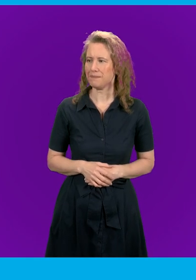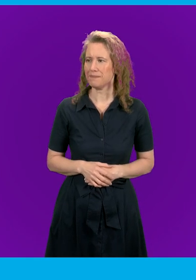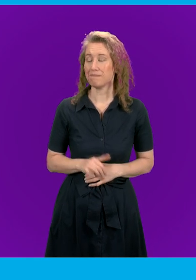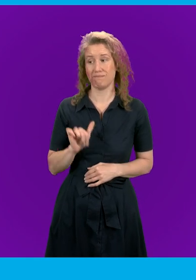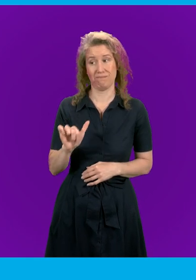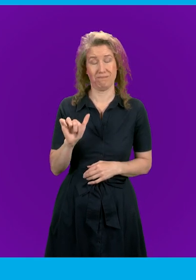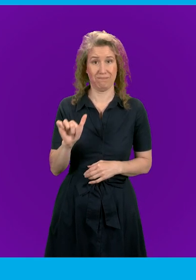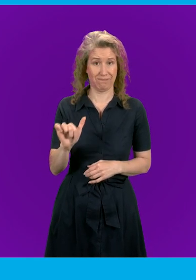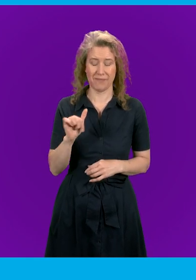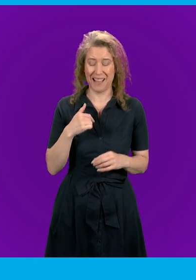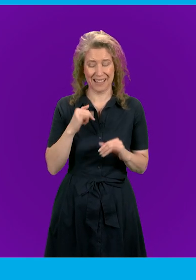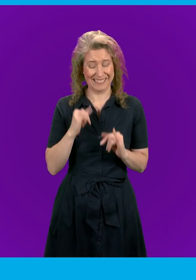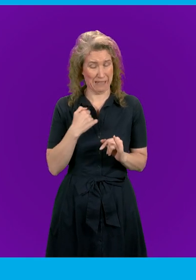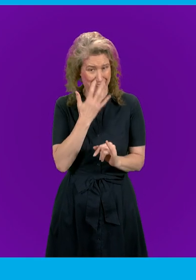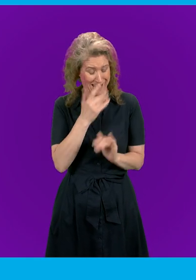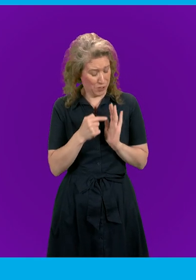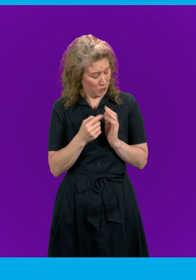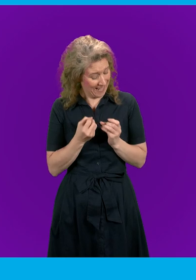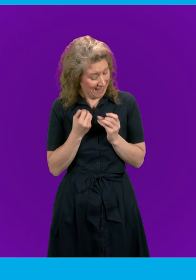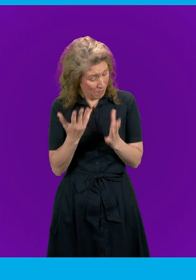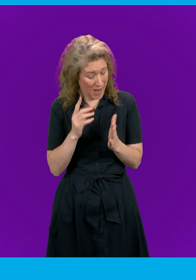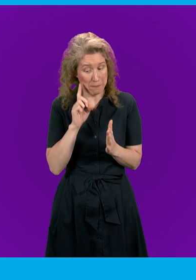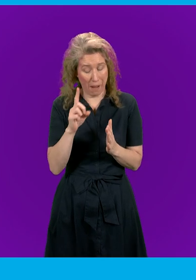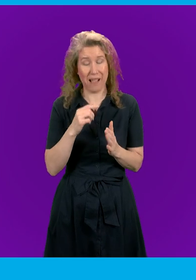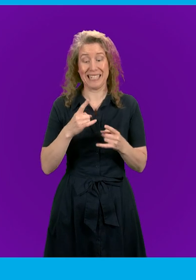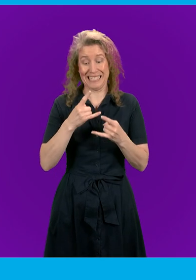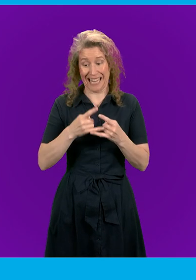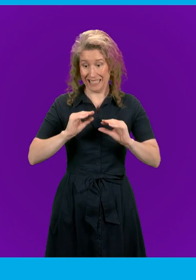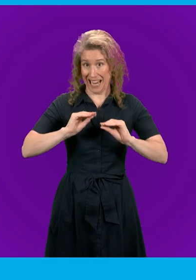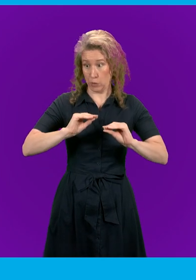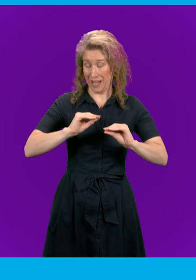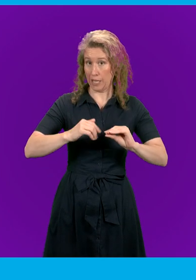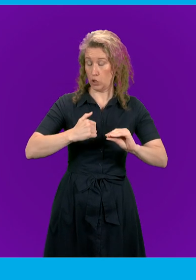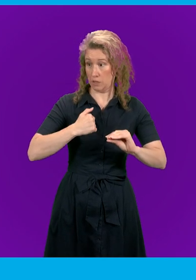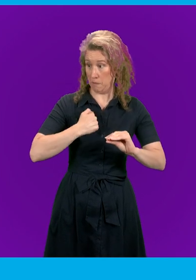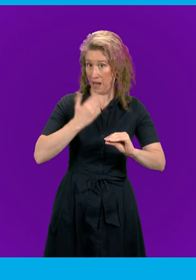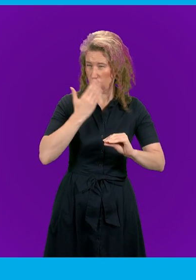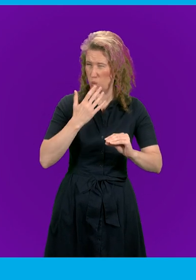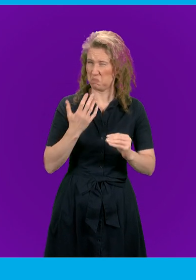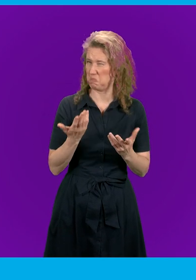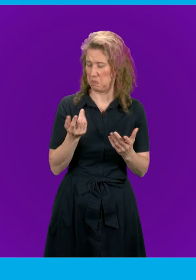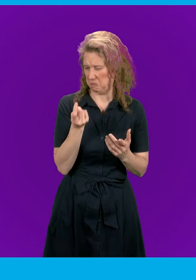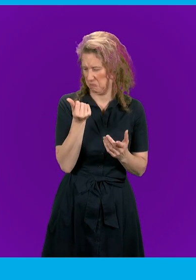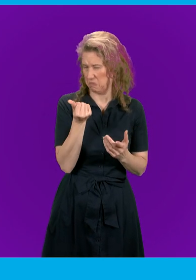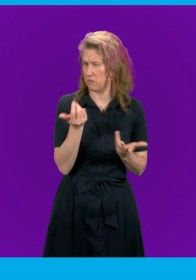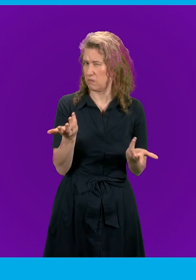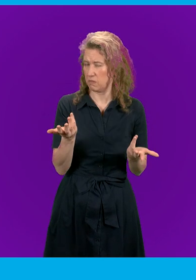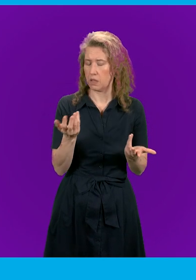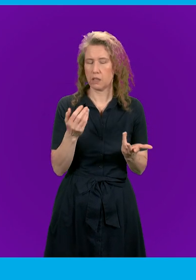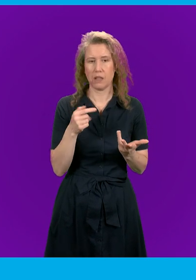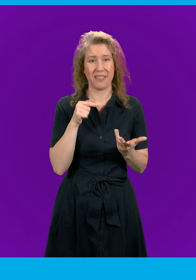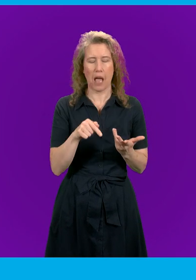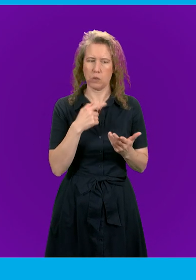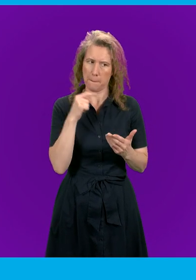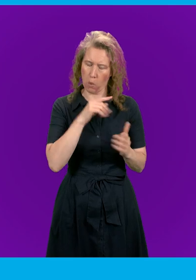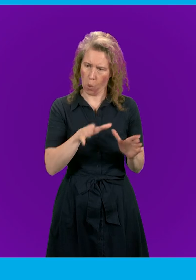I mean, without aging myself too much, the sex education, to the extent that I received any at school, it was very much...